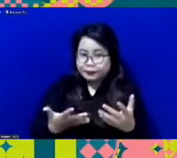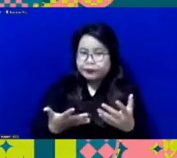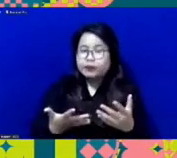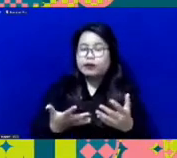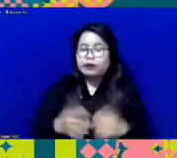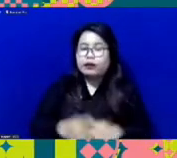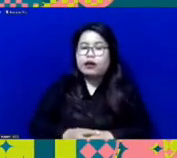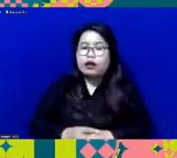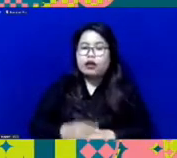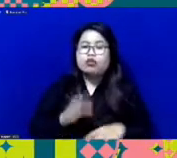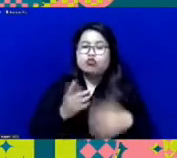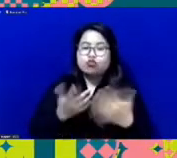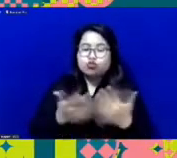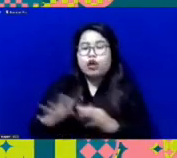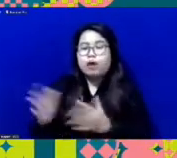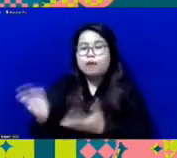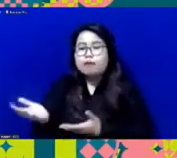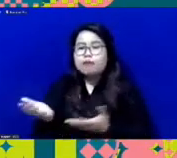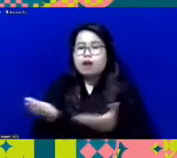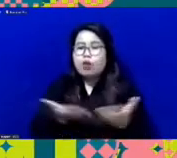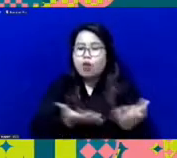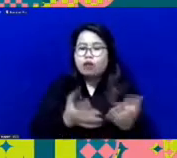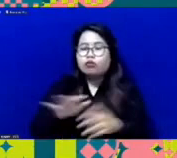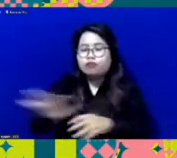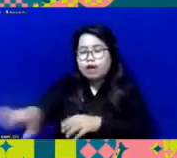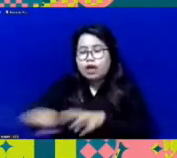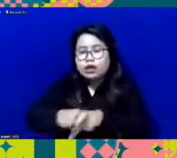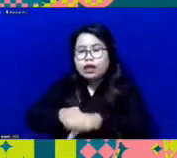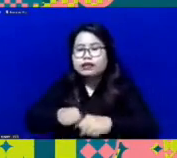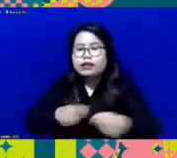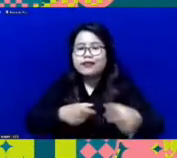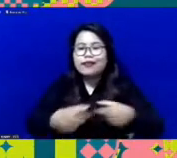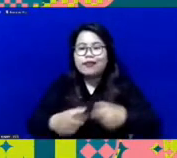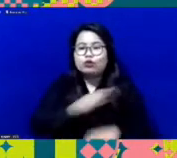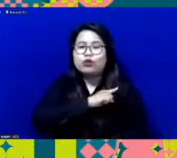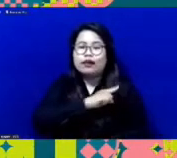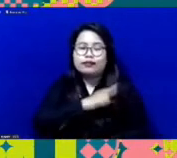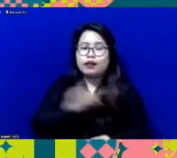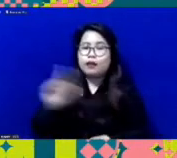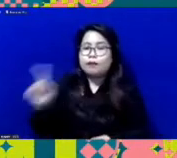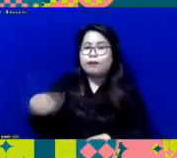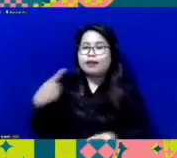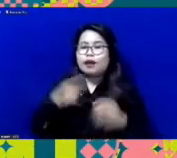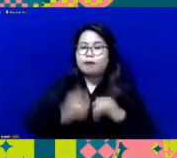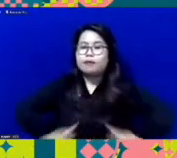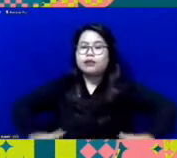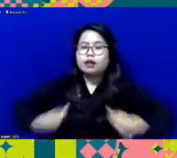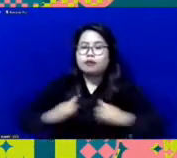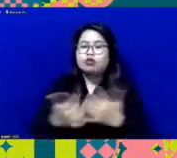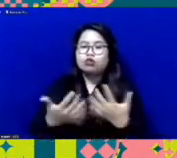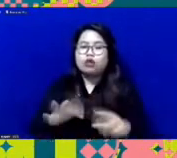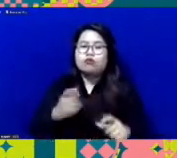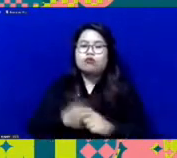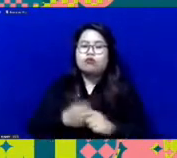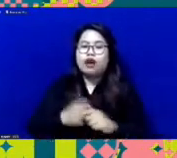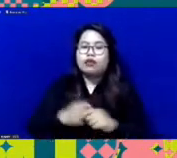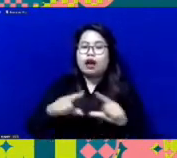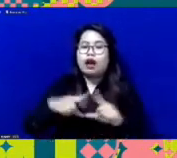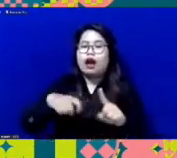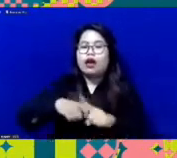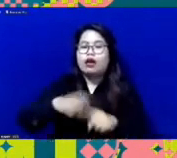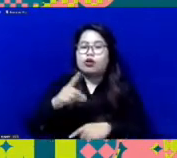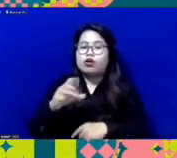and the state sector together. And you created a very incredible acronym for values, which you hope will